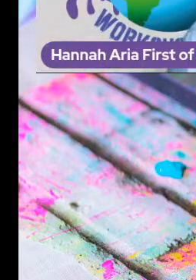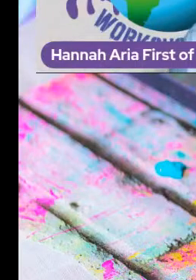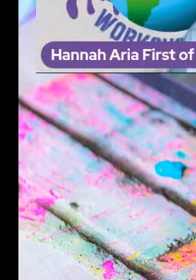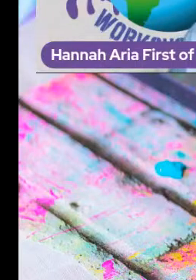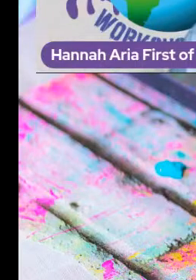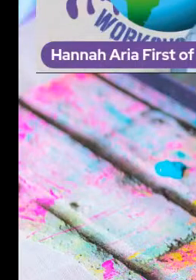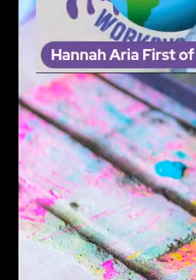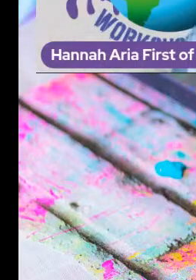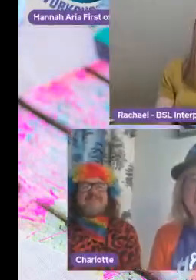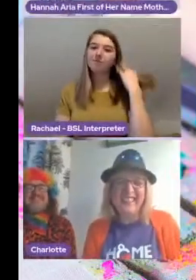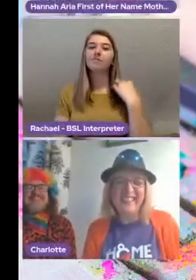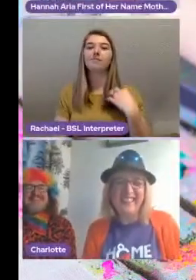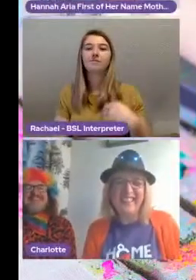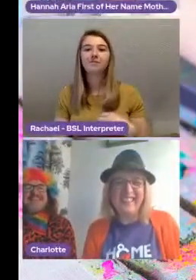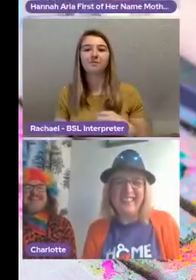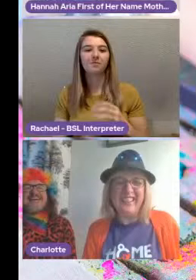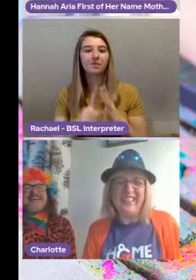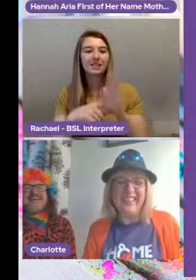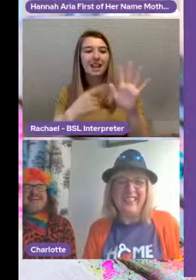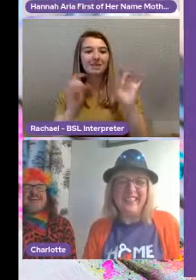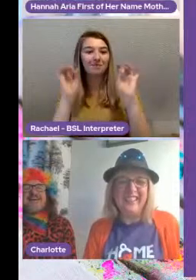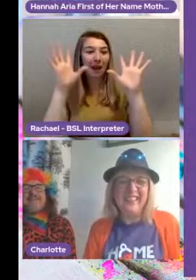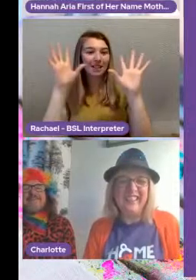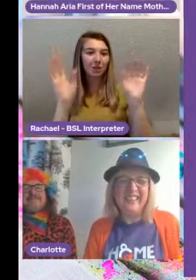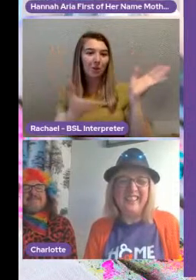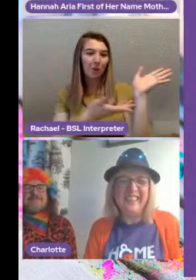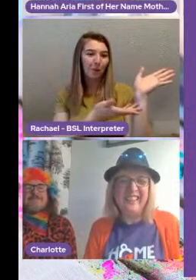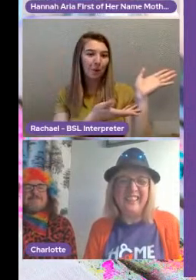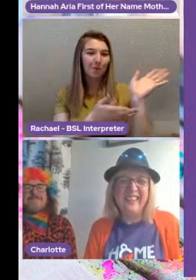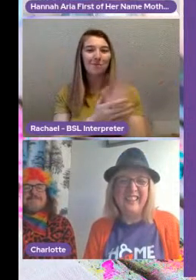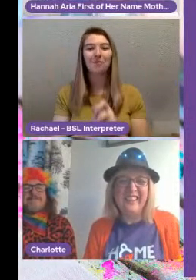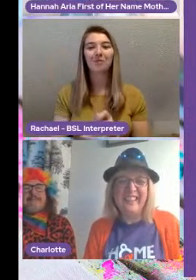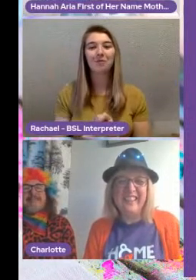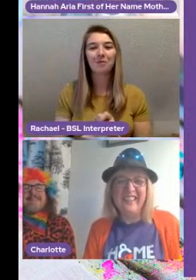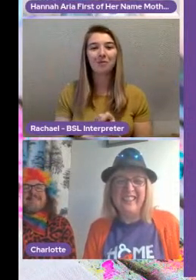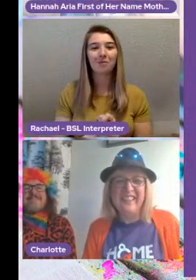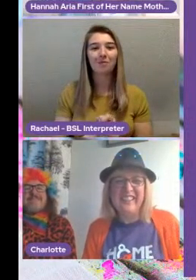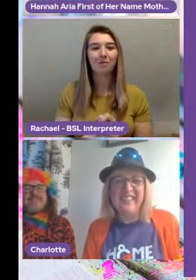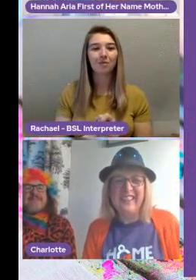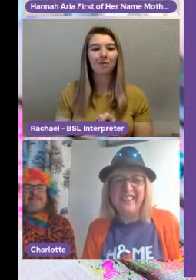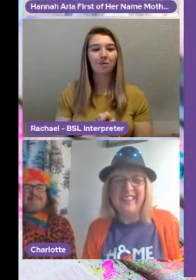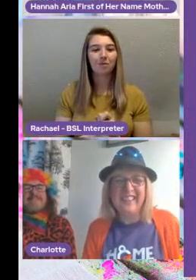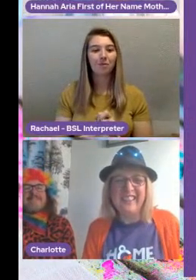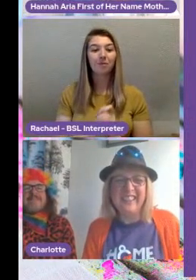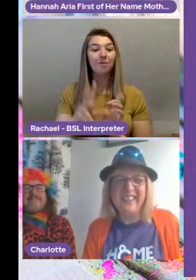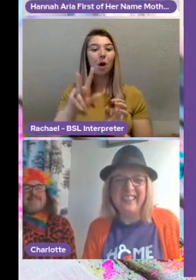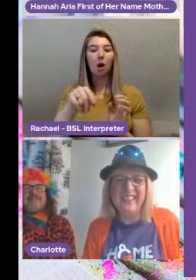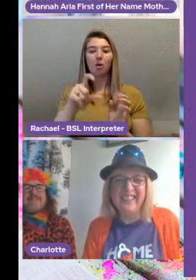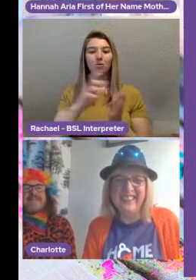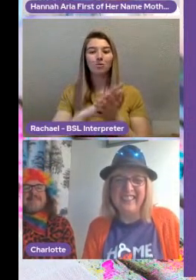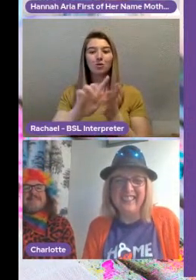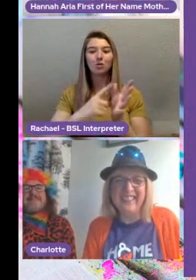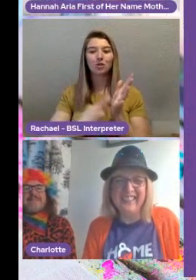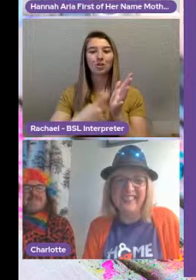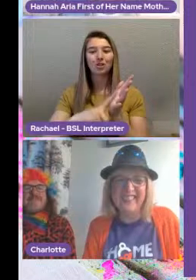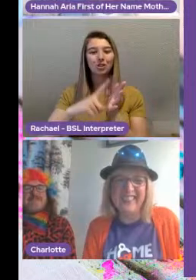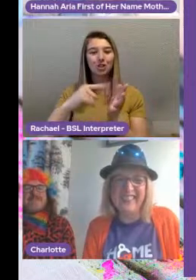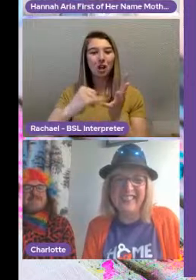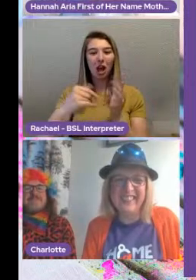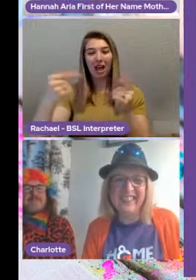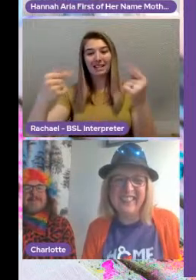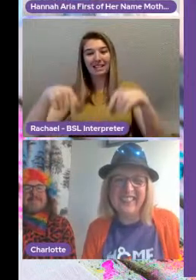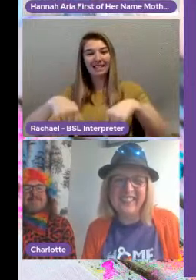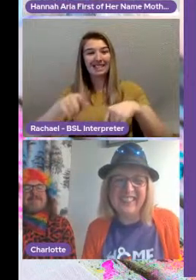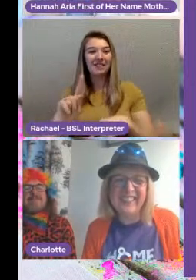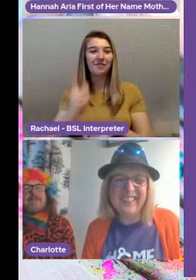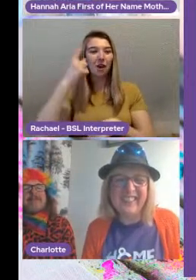Jasmine, the magical fairy. Are you ready to wave your wand? Oh, Charles is here. Hi, Charles. Great to meet you again.